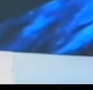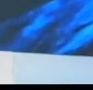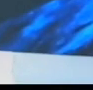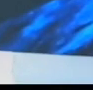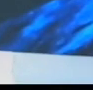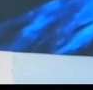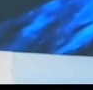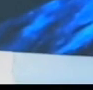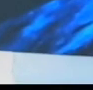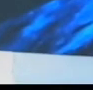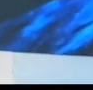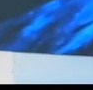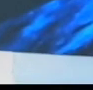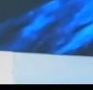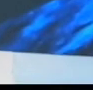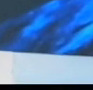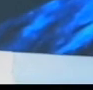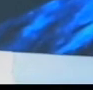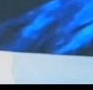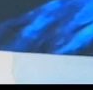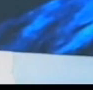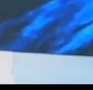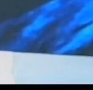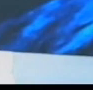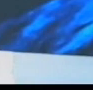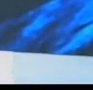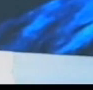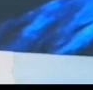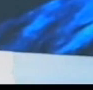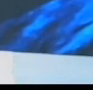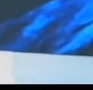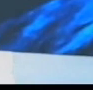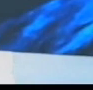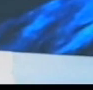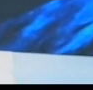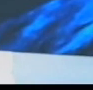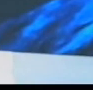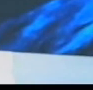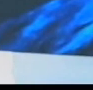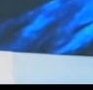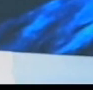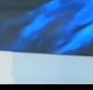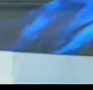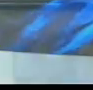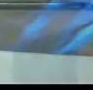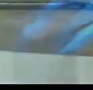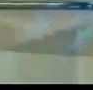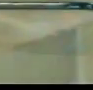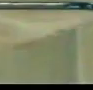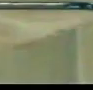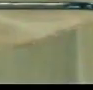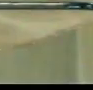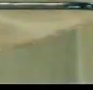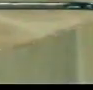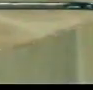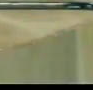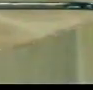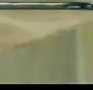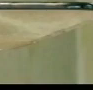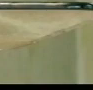testimony to the glory of the Lord.